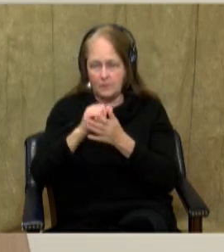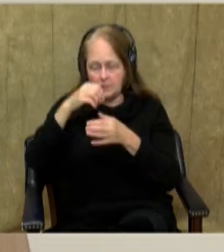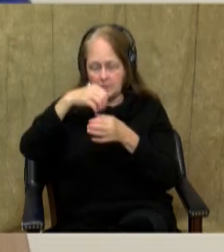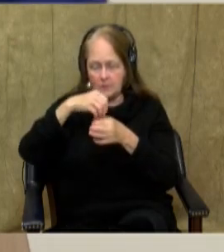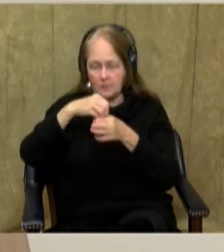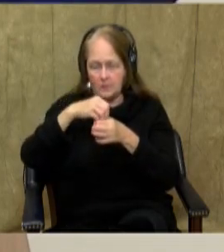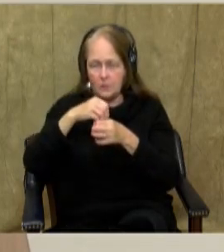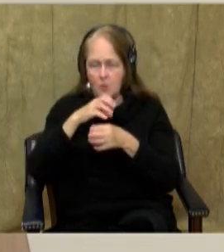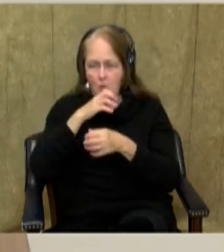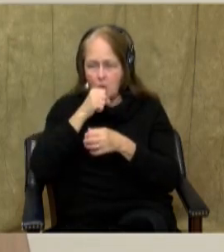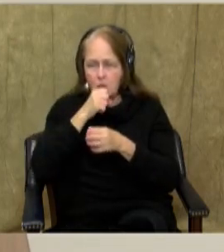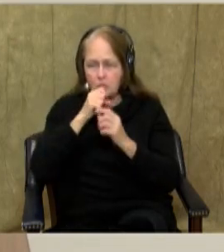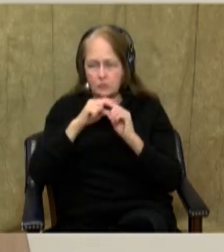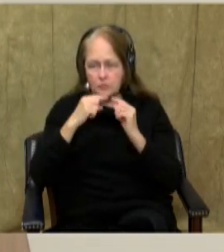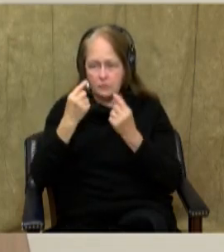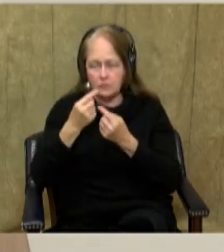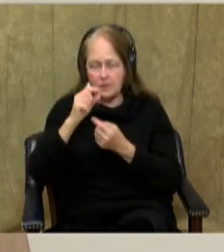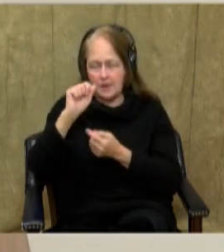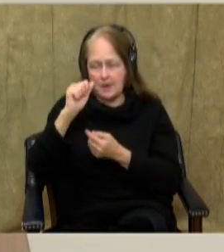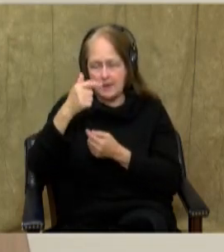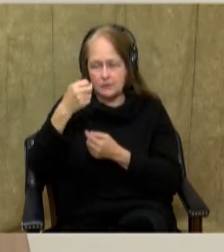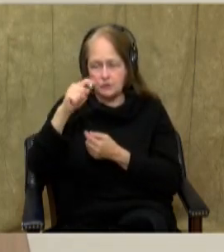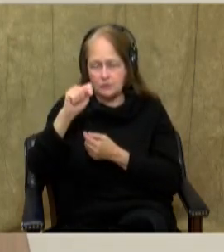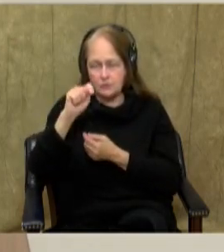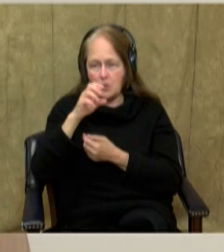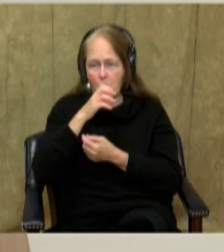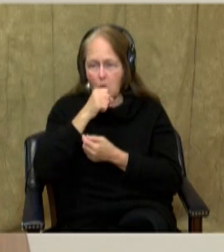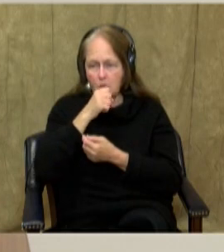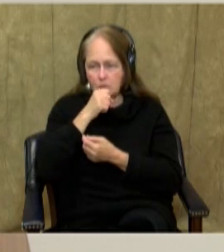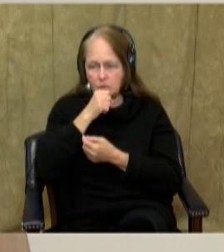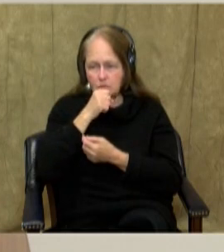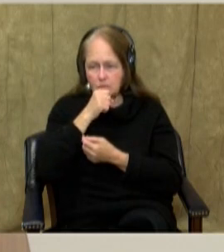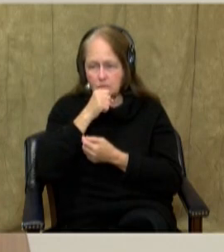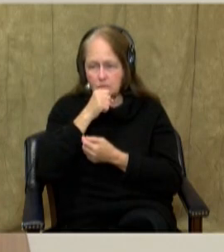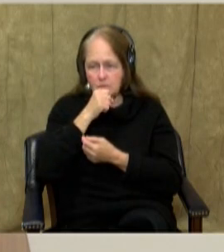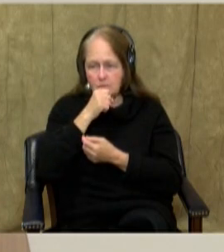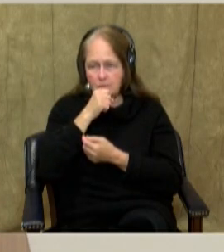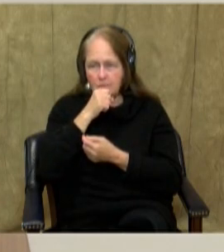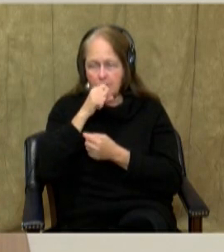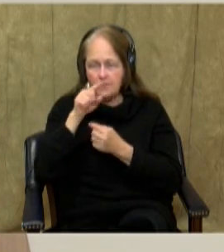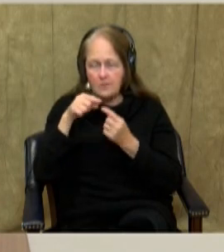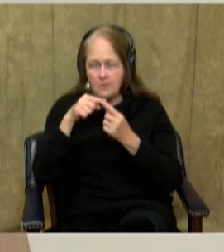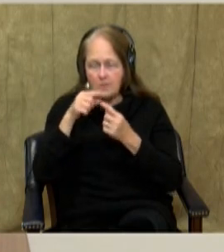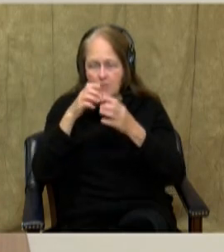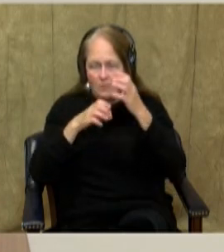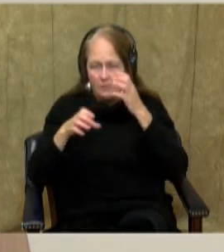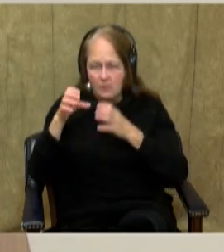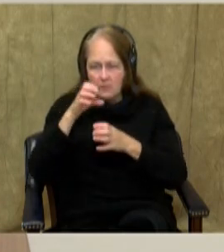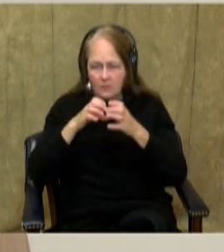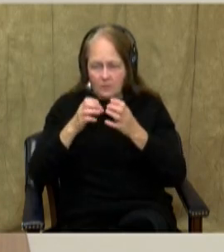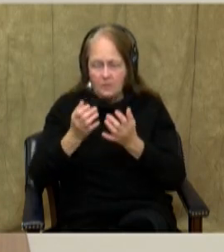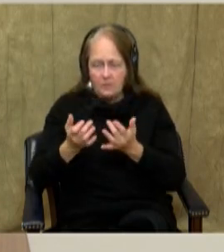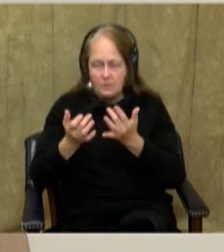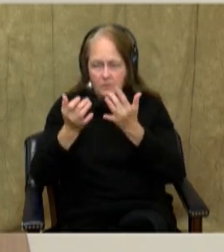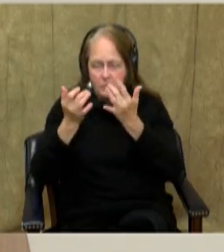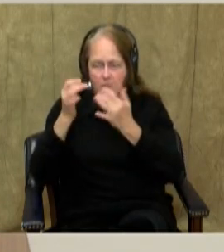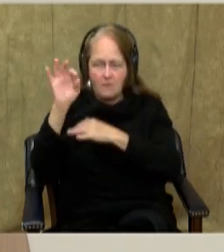in. So that's why it was called Agent Orange. So these chemicals, they burned